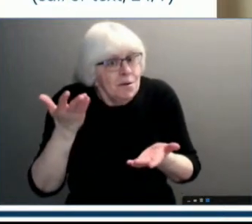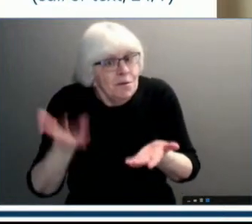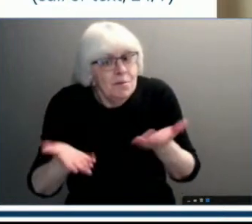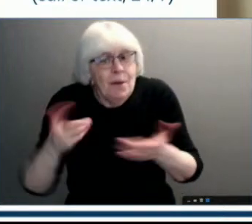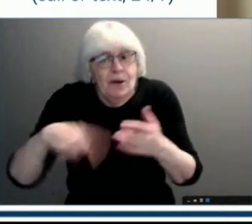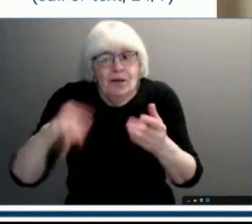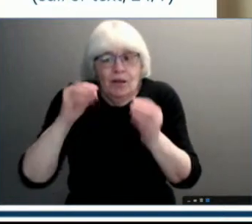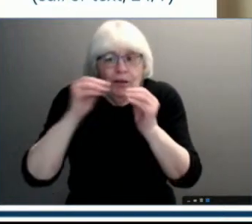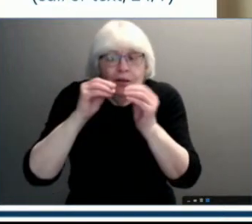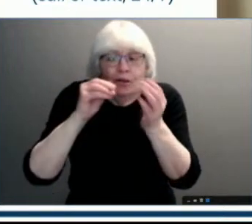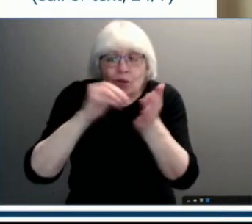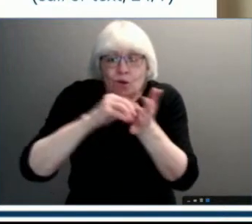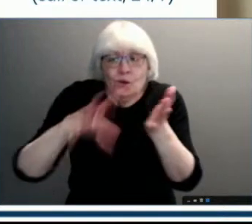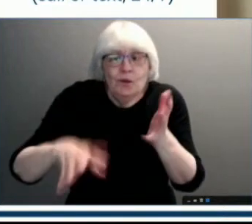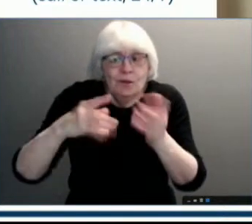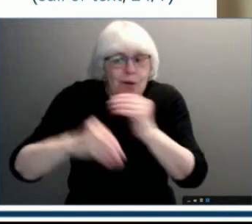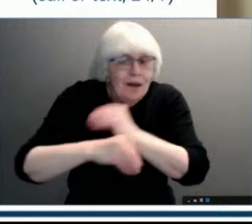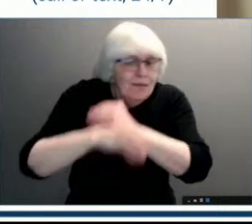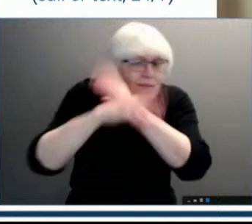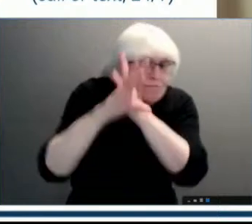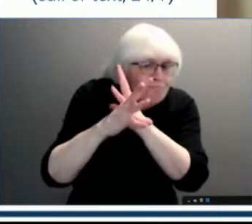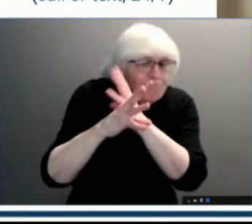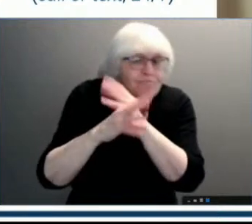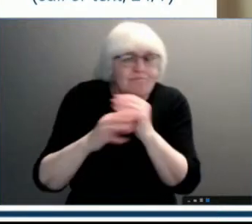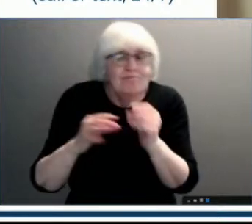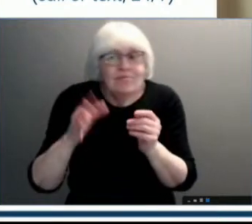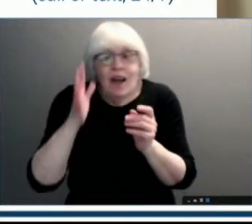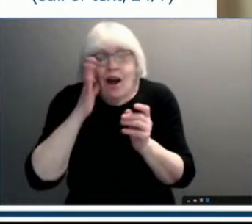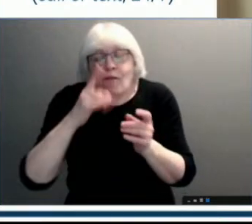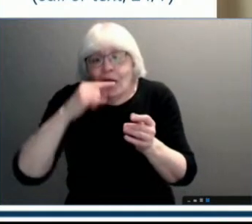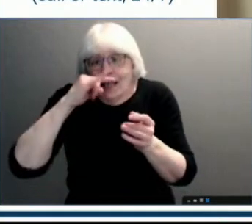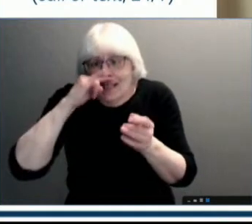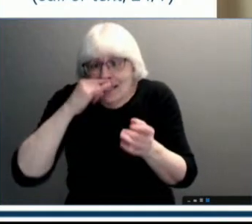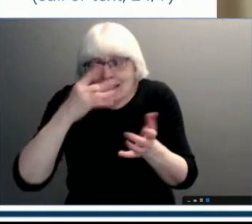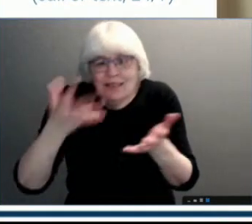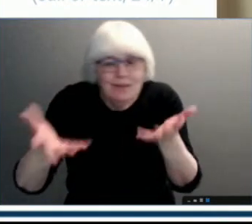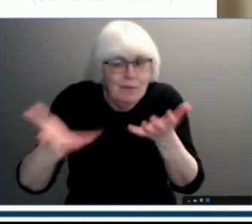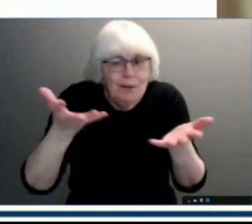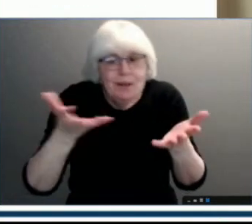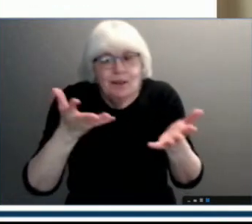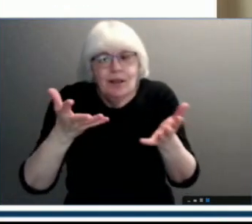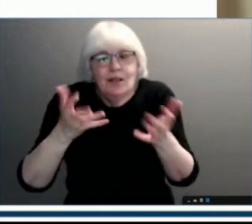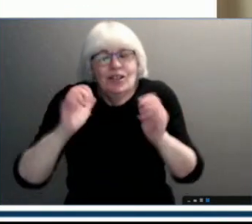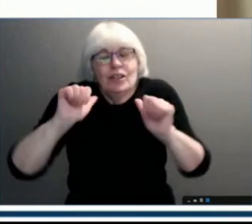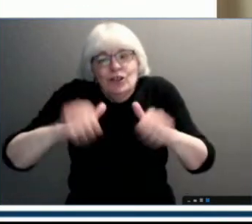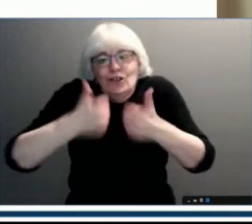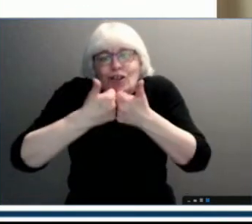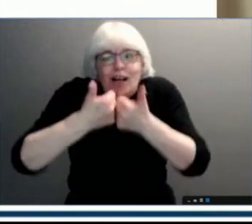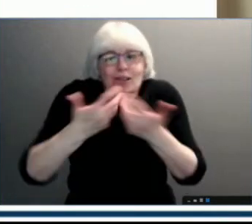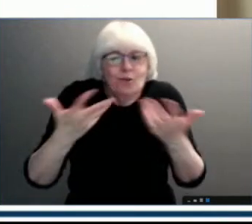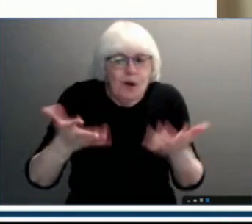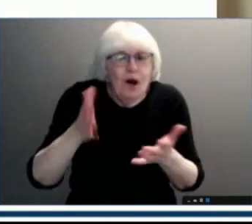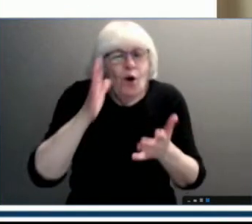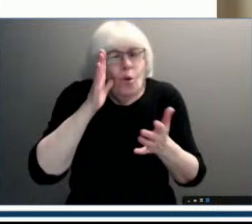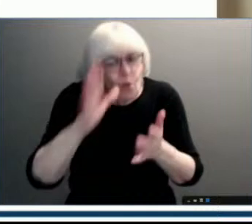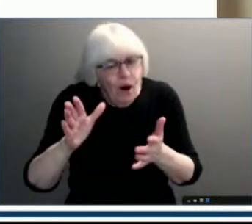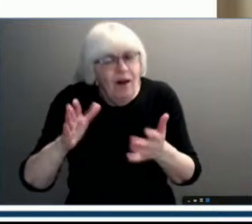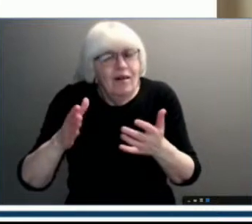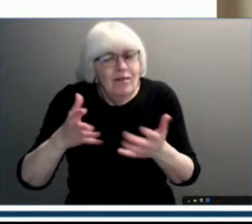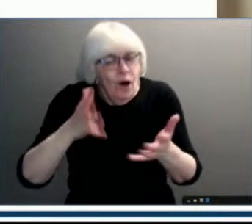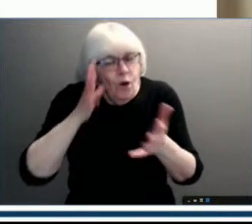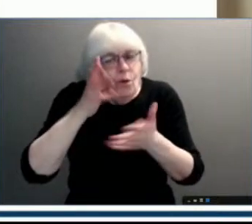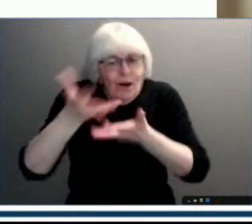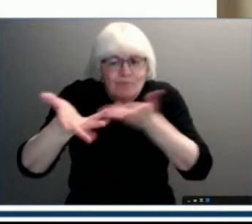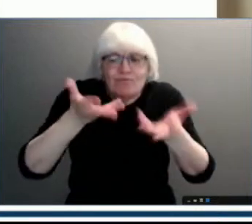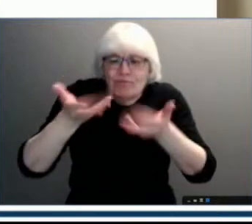internet, so there's the device. There's challenges there. But we'll continue to talk to educators about what's